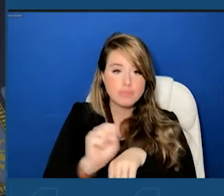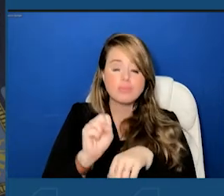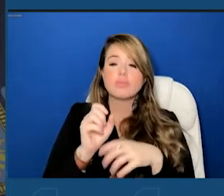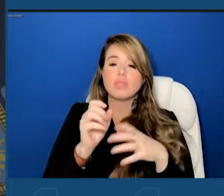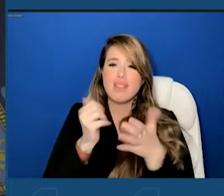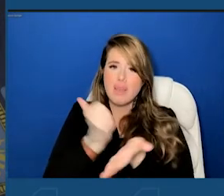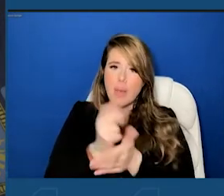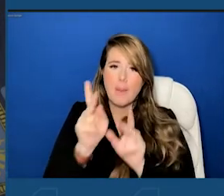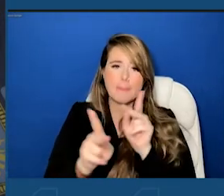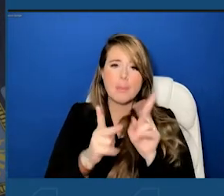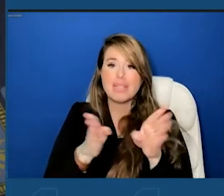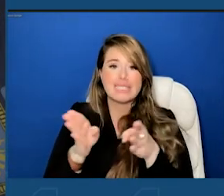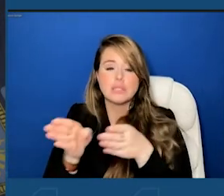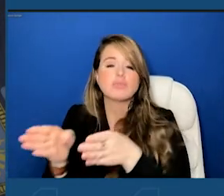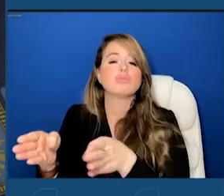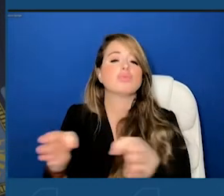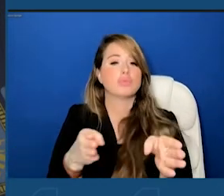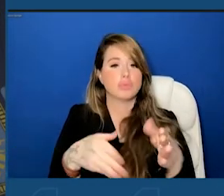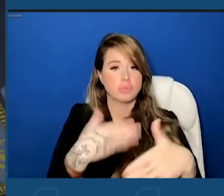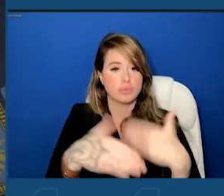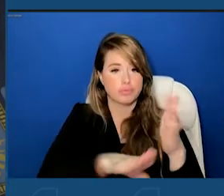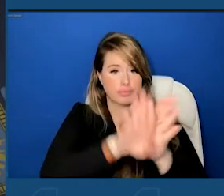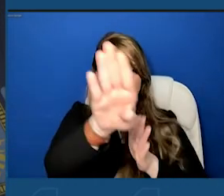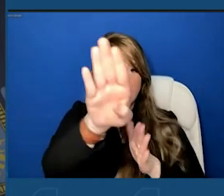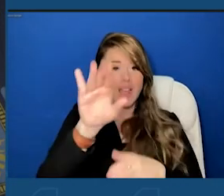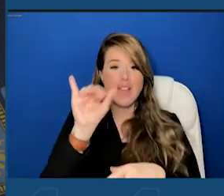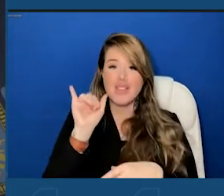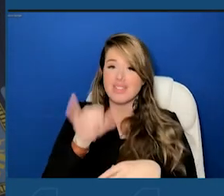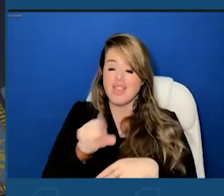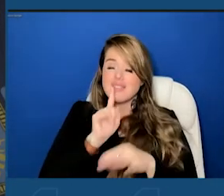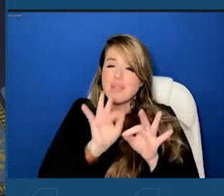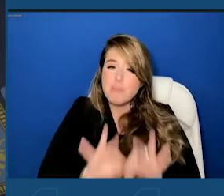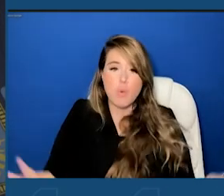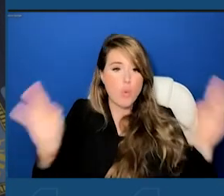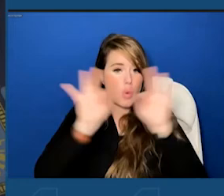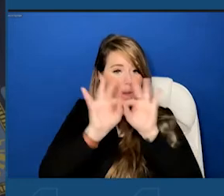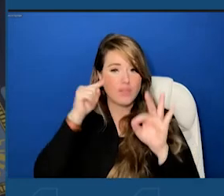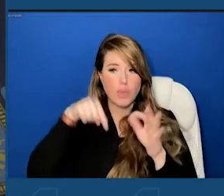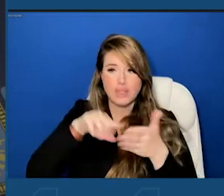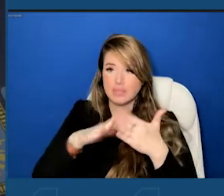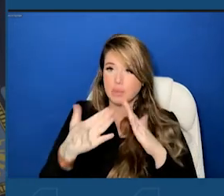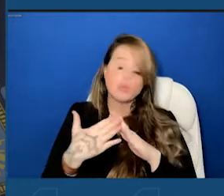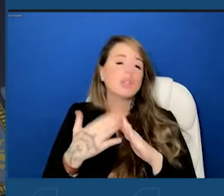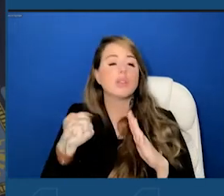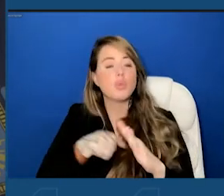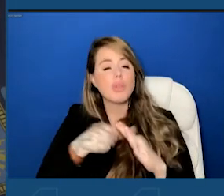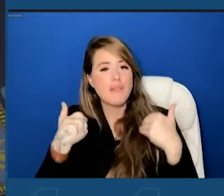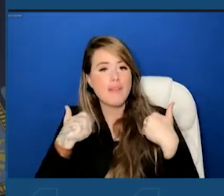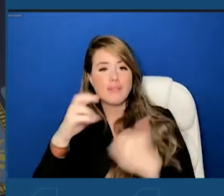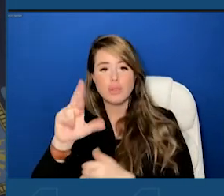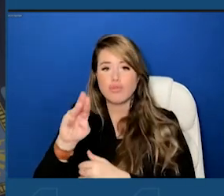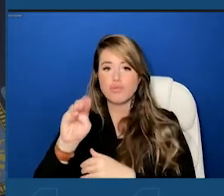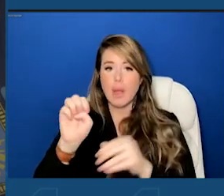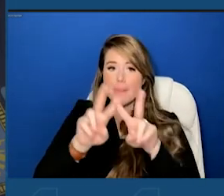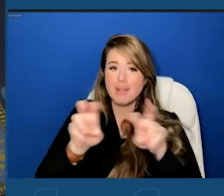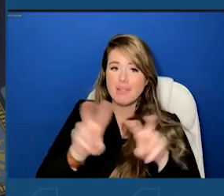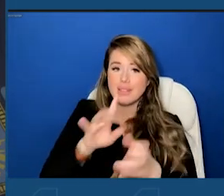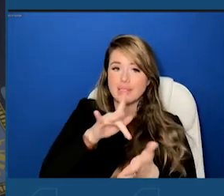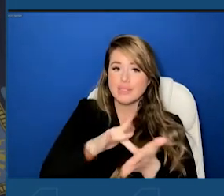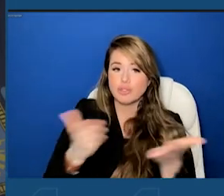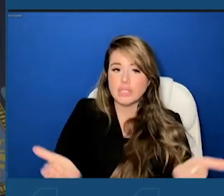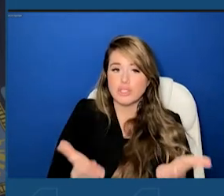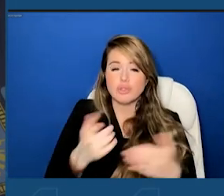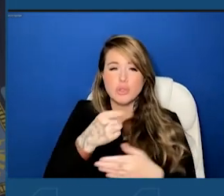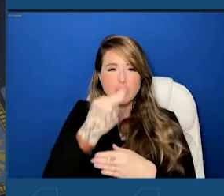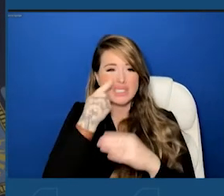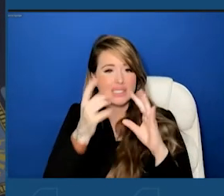path. And in our community, that's critically important. And with this crime analysis center here, I think, what you said